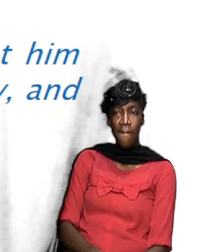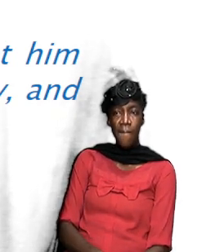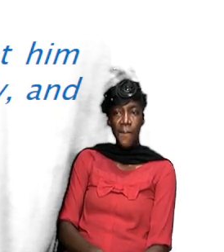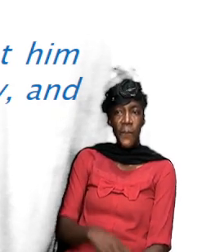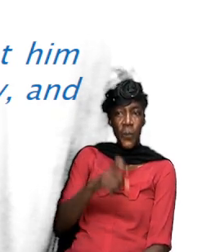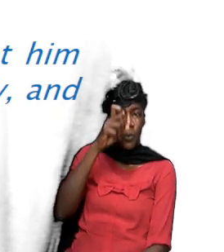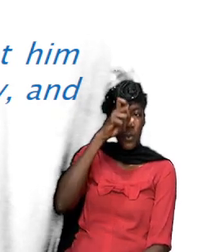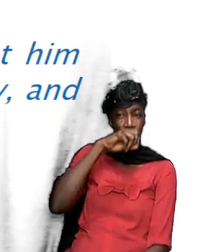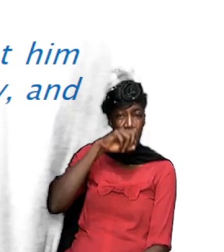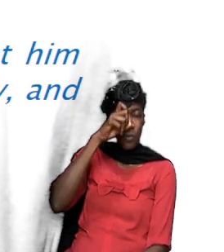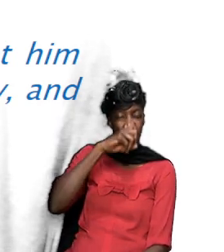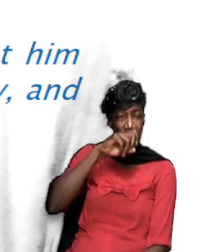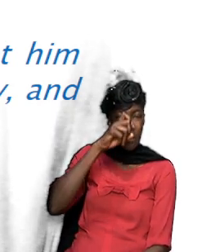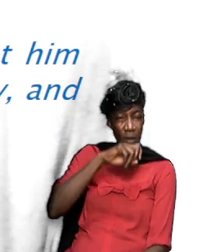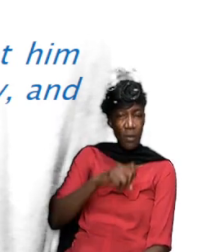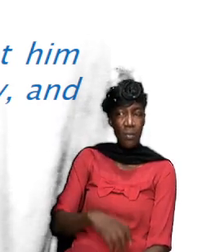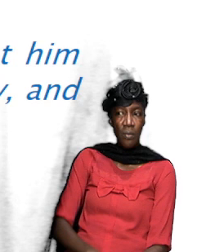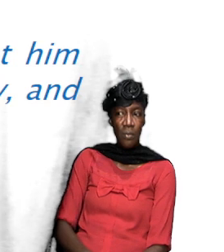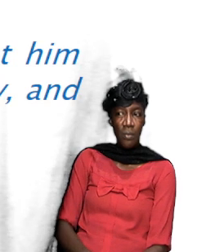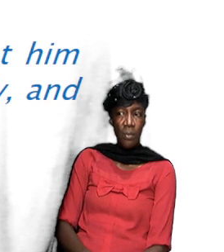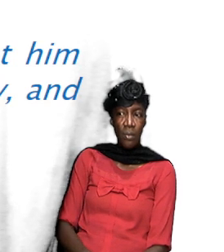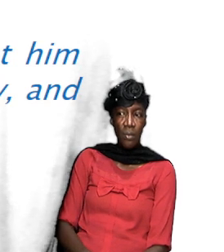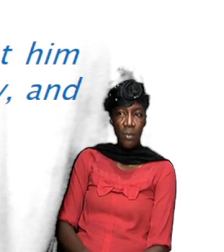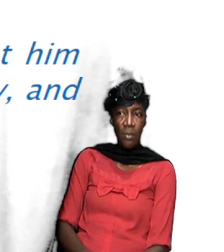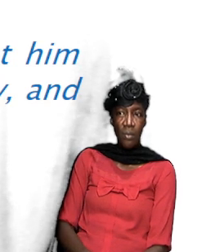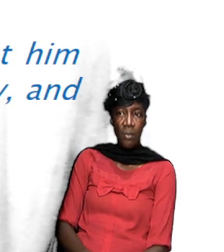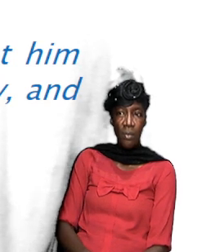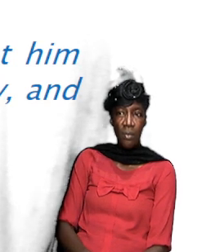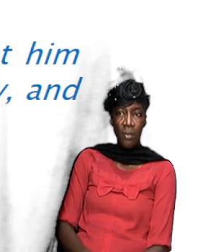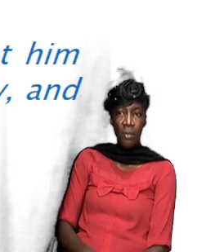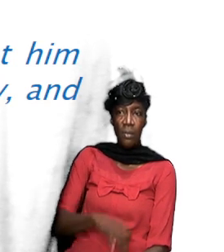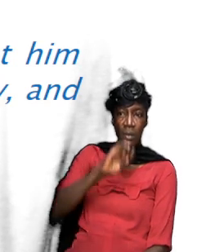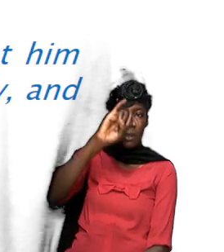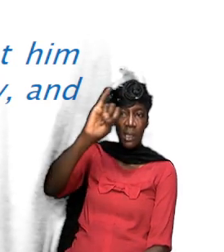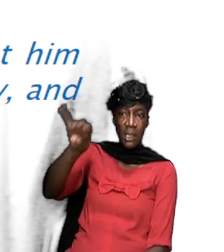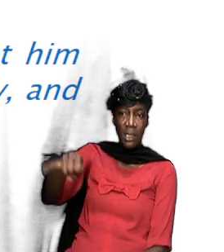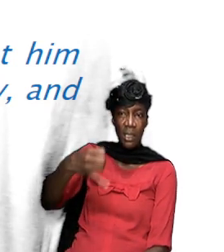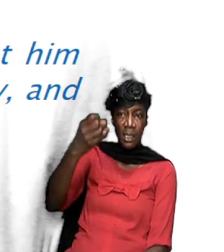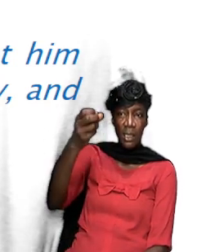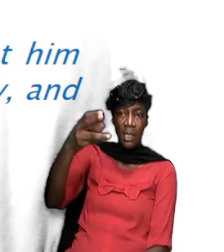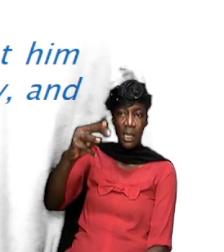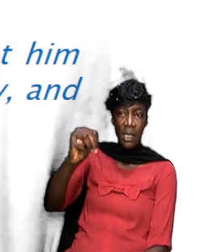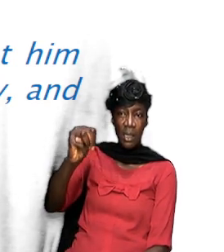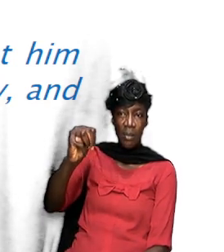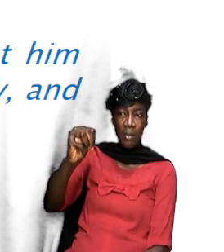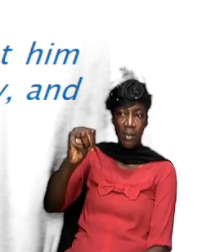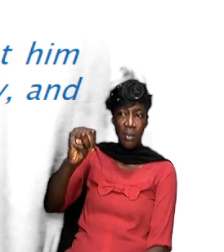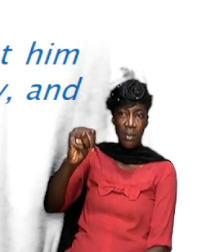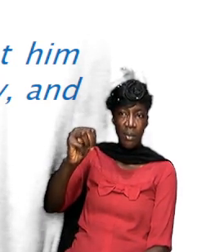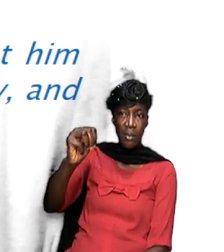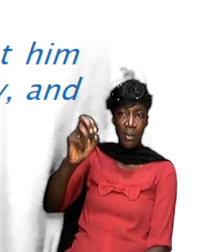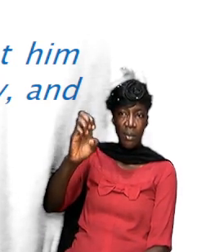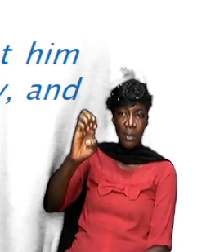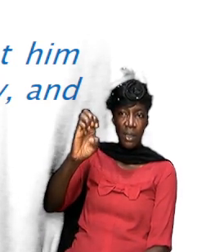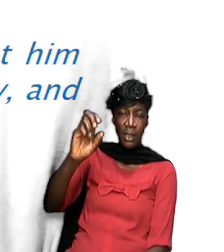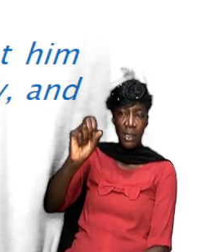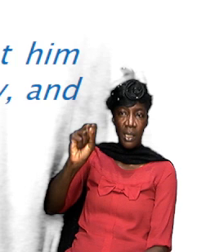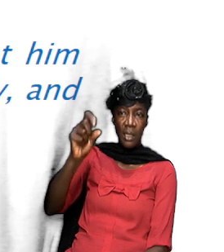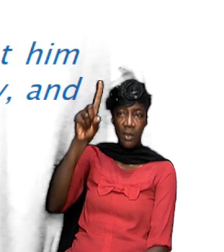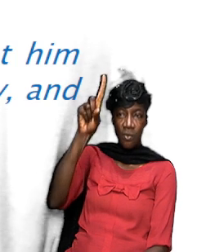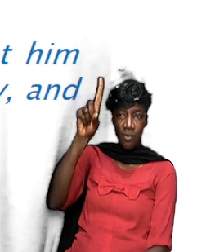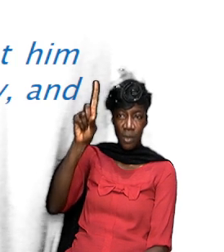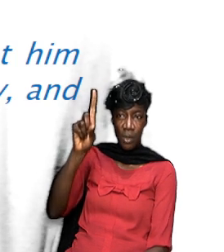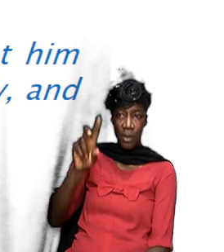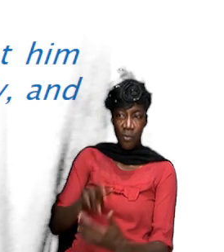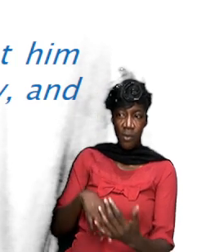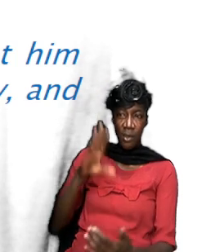Wisdom to deal with all of these things. James 1 verse 5, he said, if any of you lack wisdom,